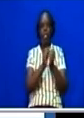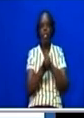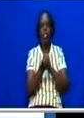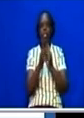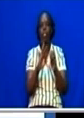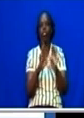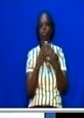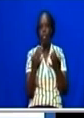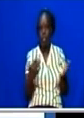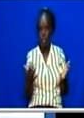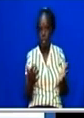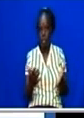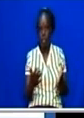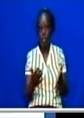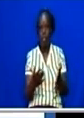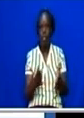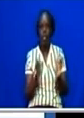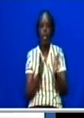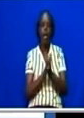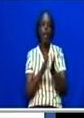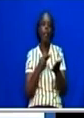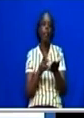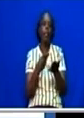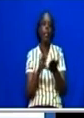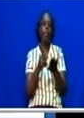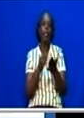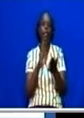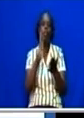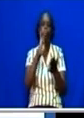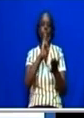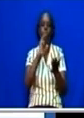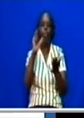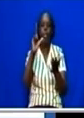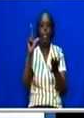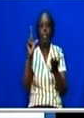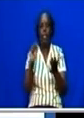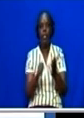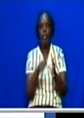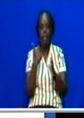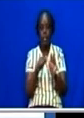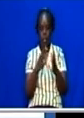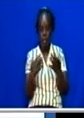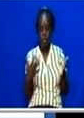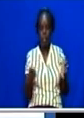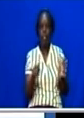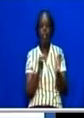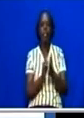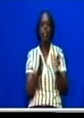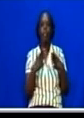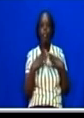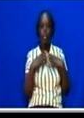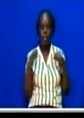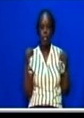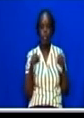exchange of commodities and payment of bills. So anything that we can accept generally